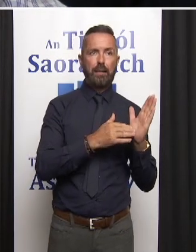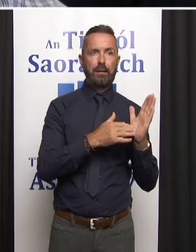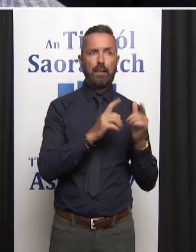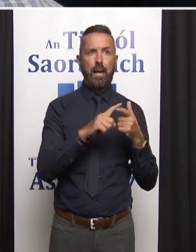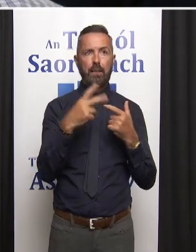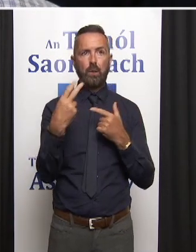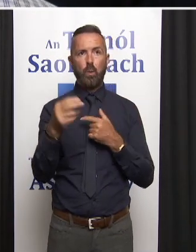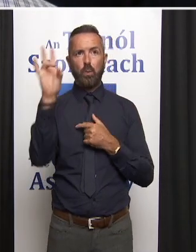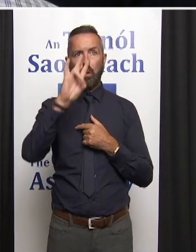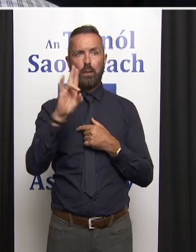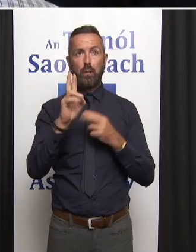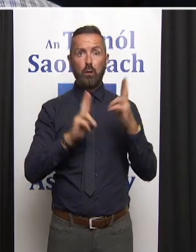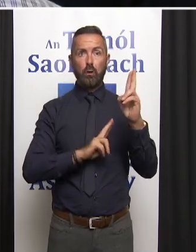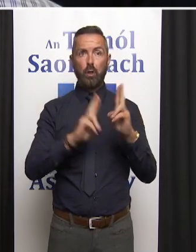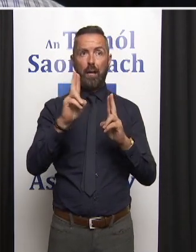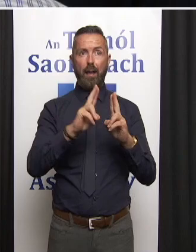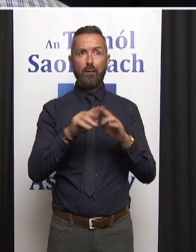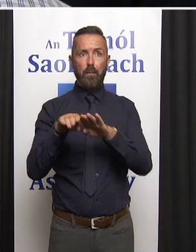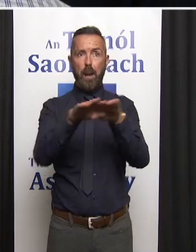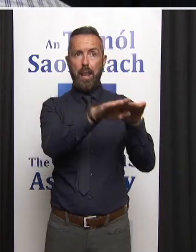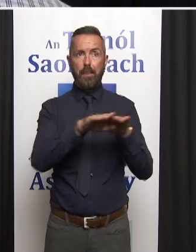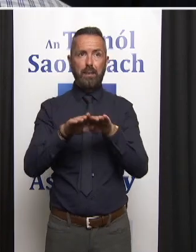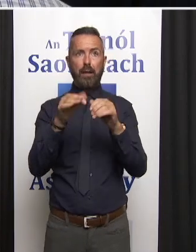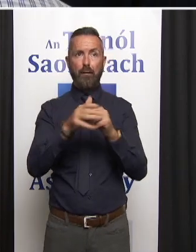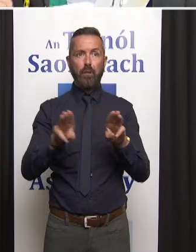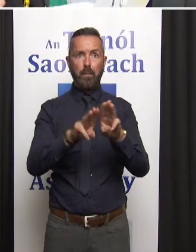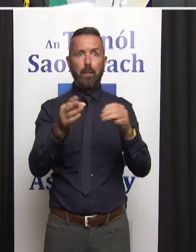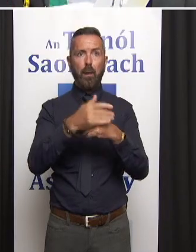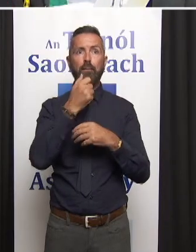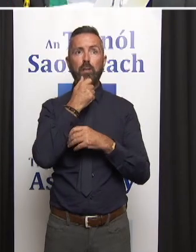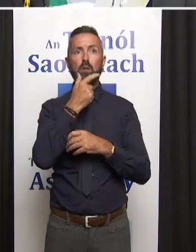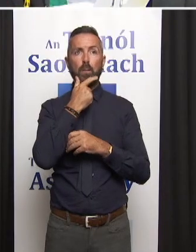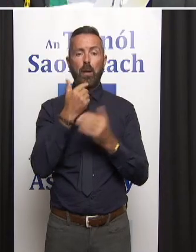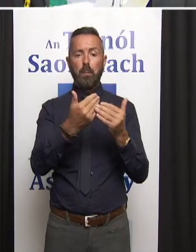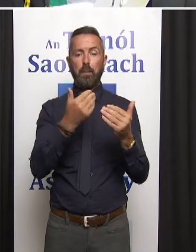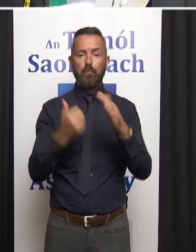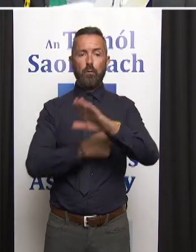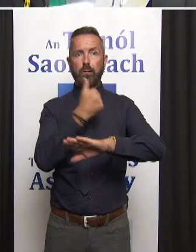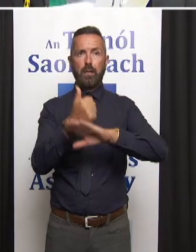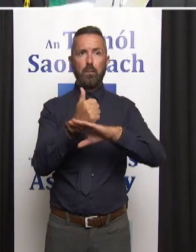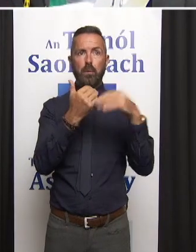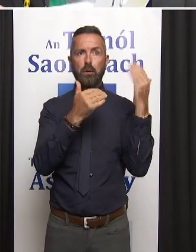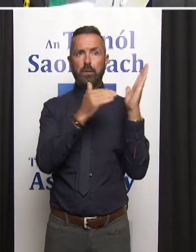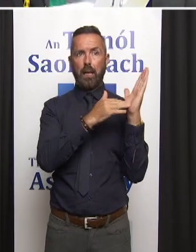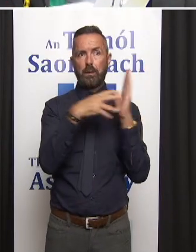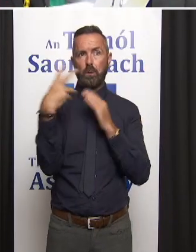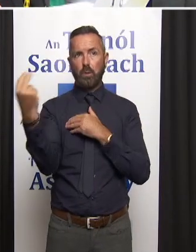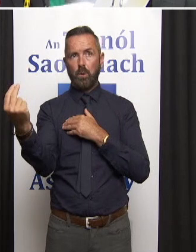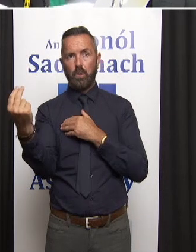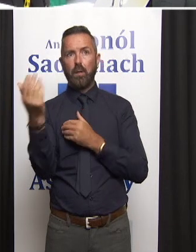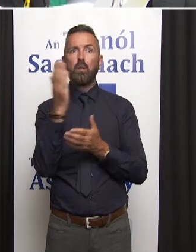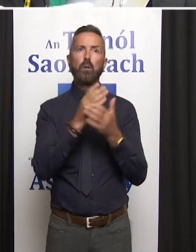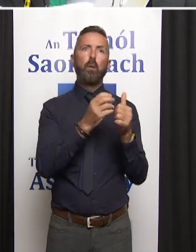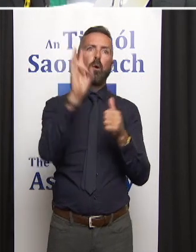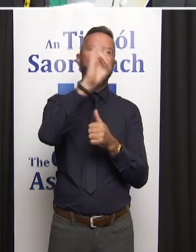be a plebiscite of the people of Dublin before the role is formally established? It's a simple yes-no. And then there's some other